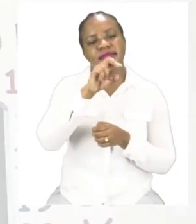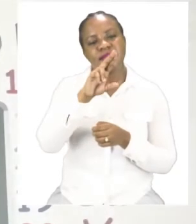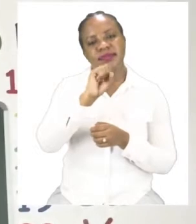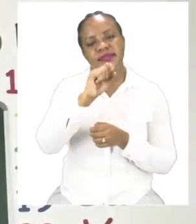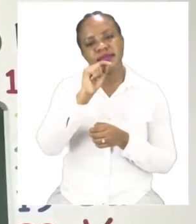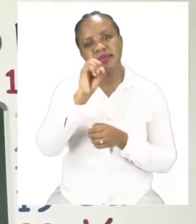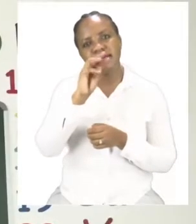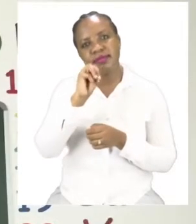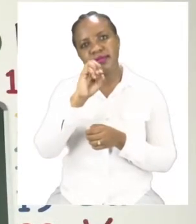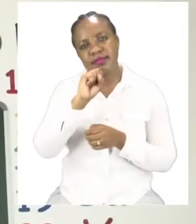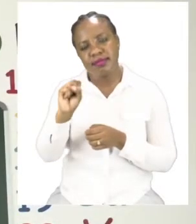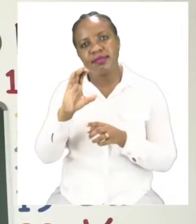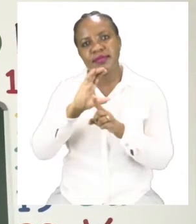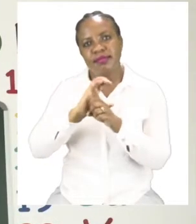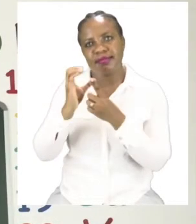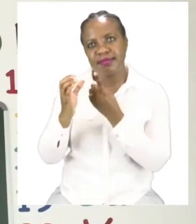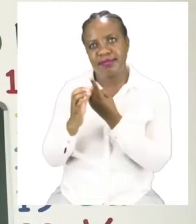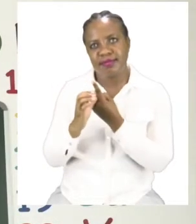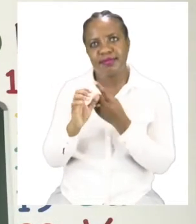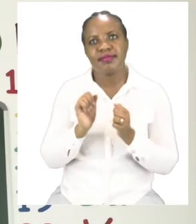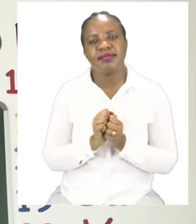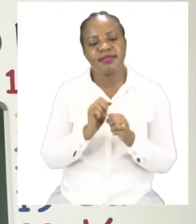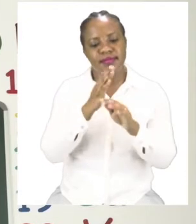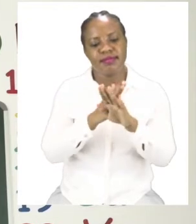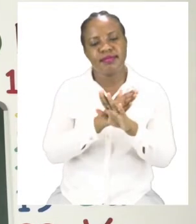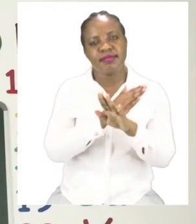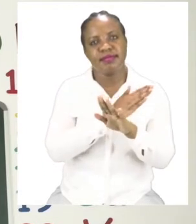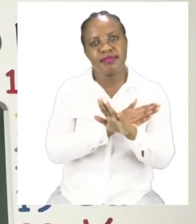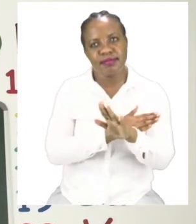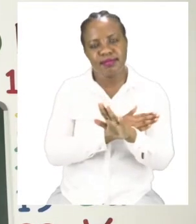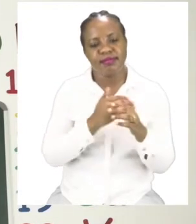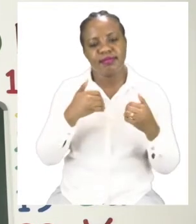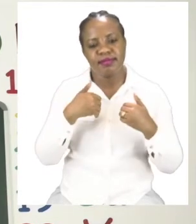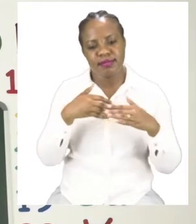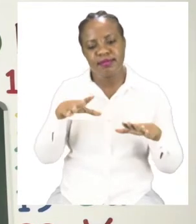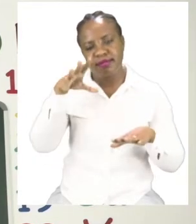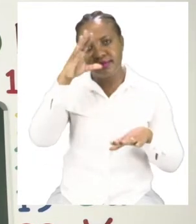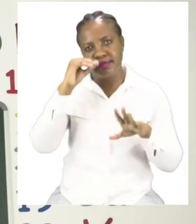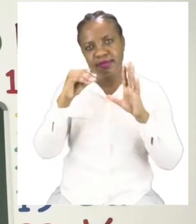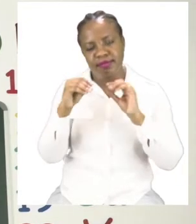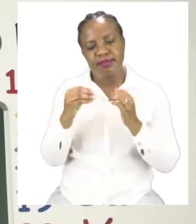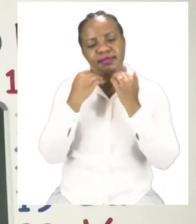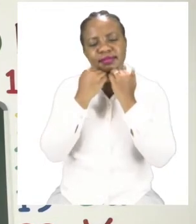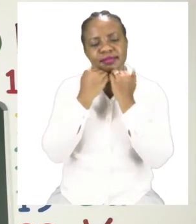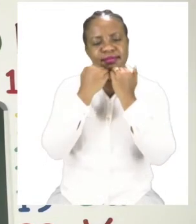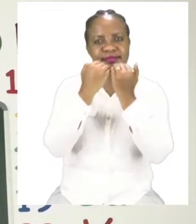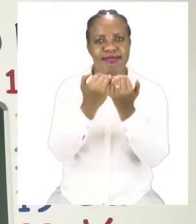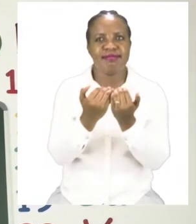and culture. And before we get into any lessons, boys and girls, it is important for us